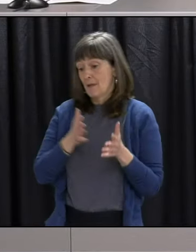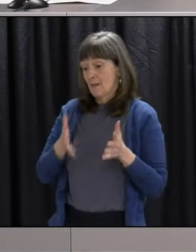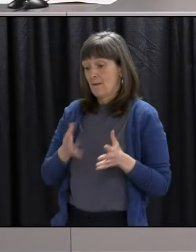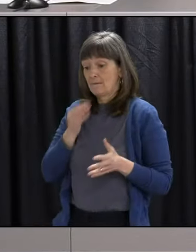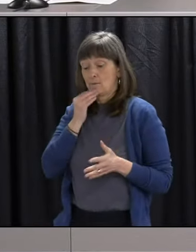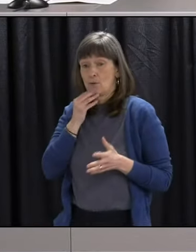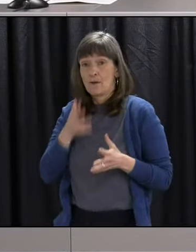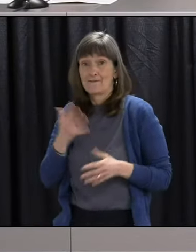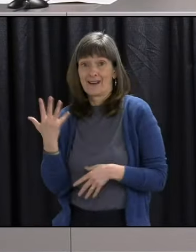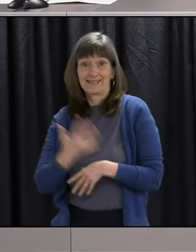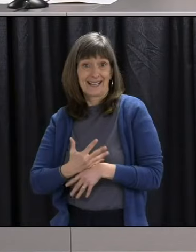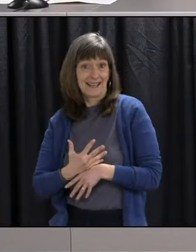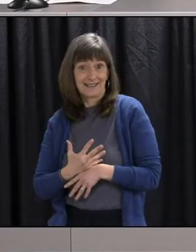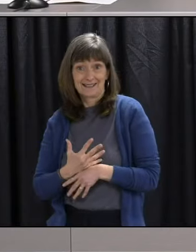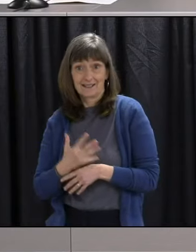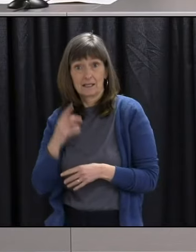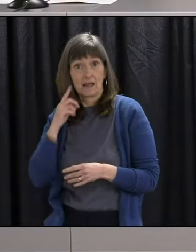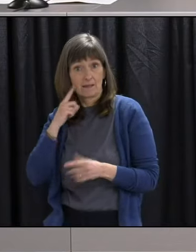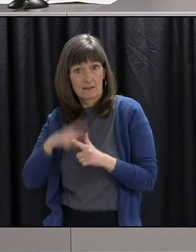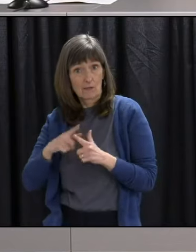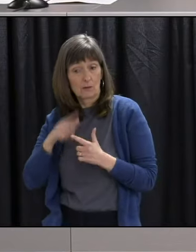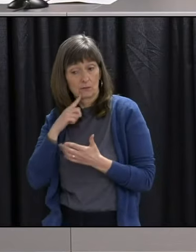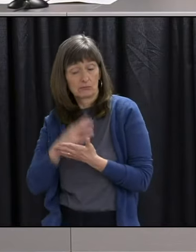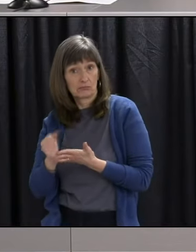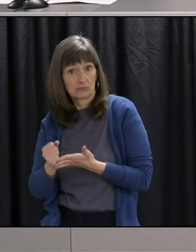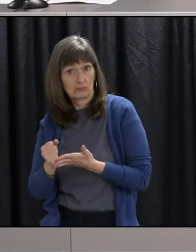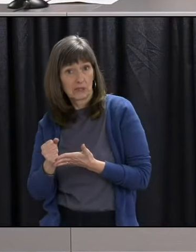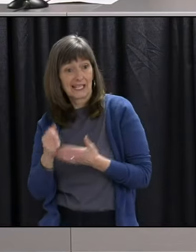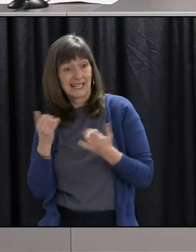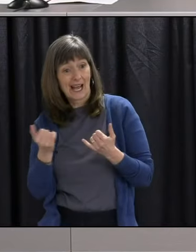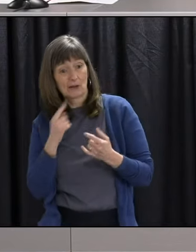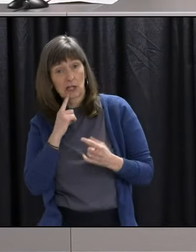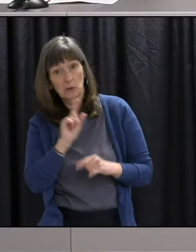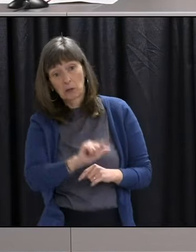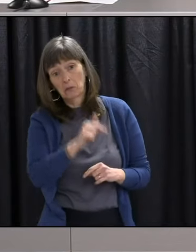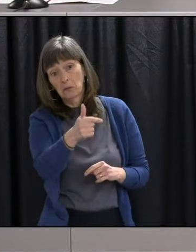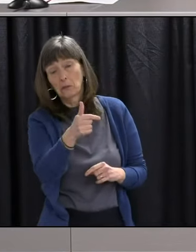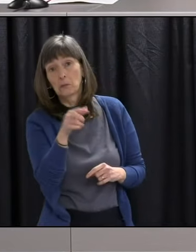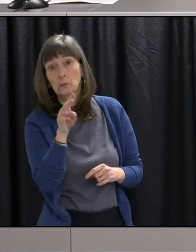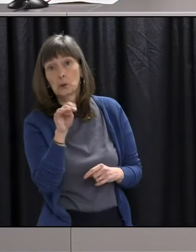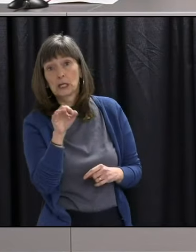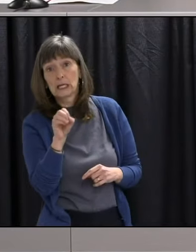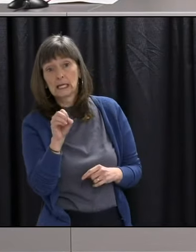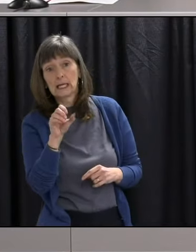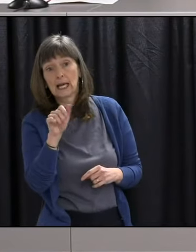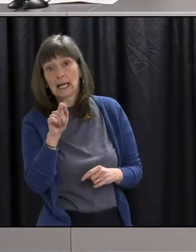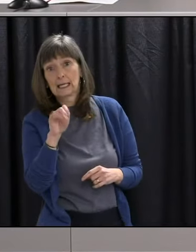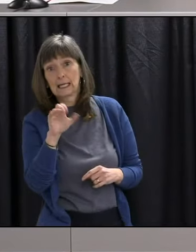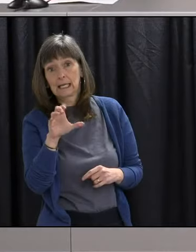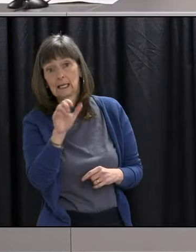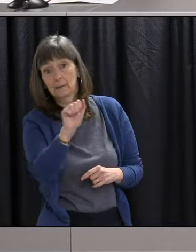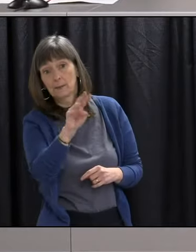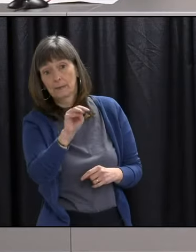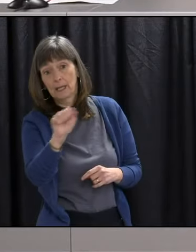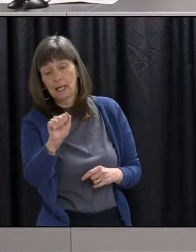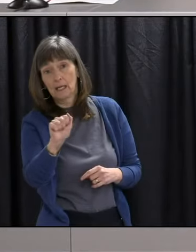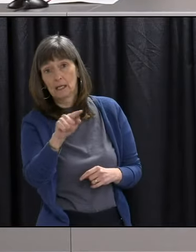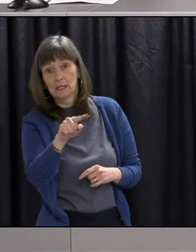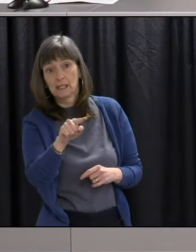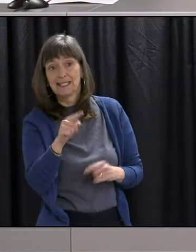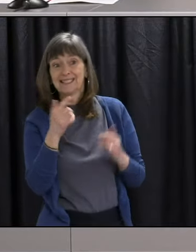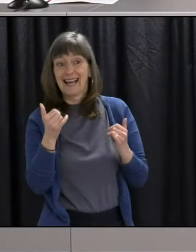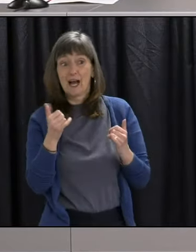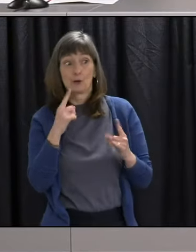come in from Marine Atlantic. And because of your comments, people today, for example, are lining up around Costco. Do people really need to be